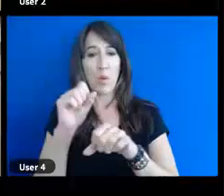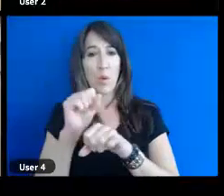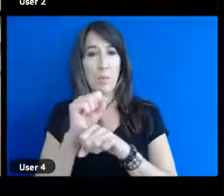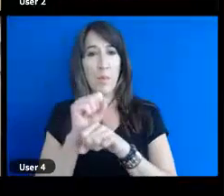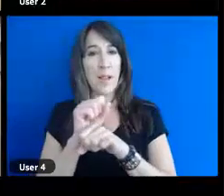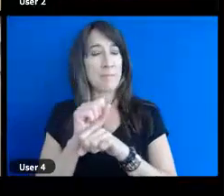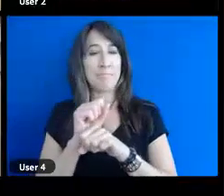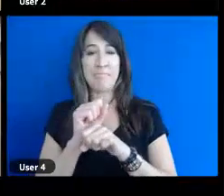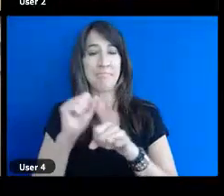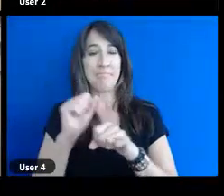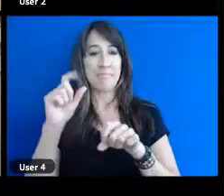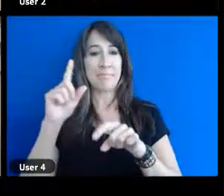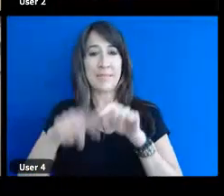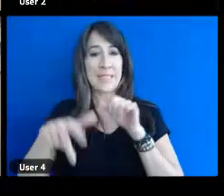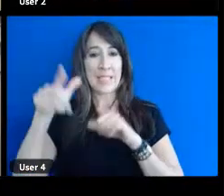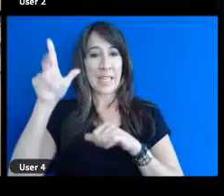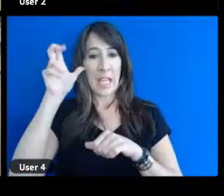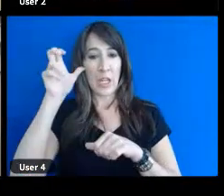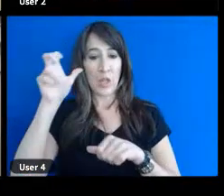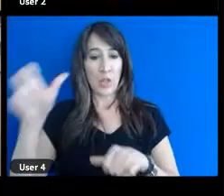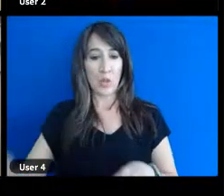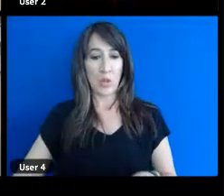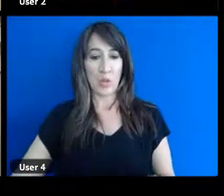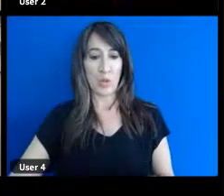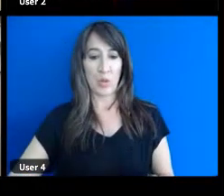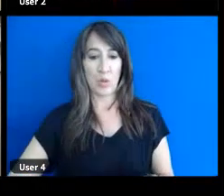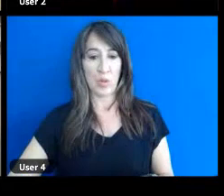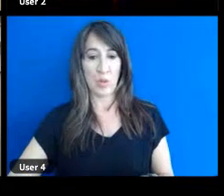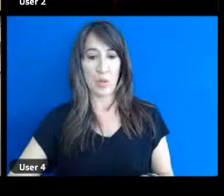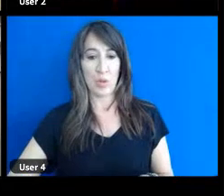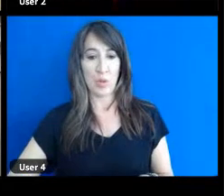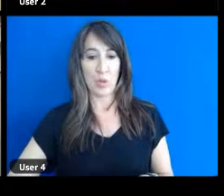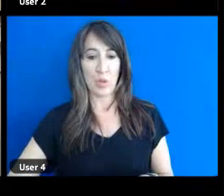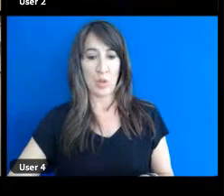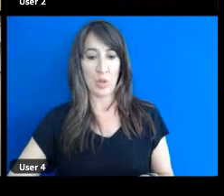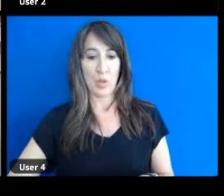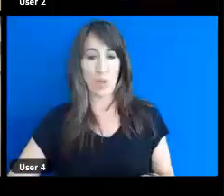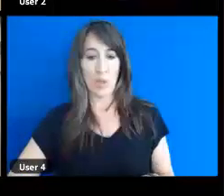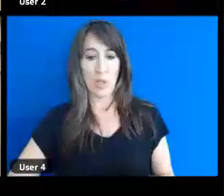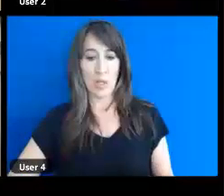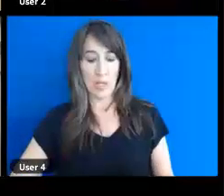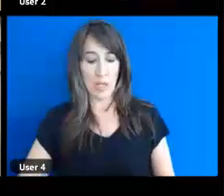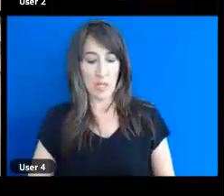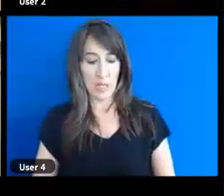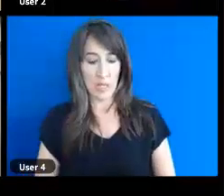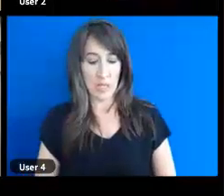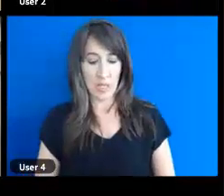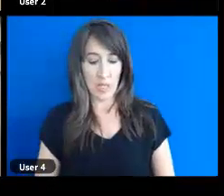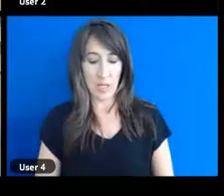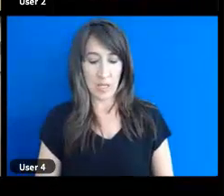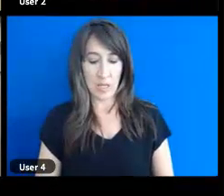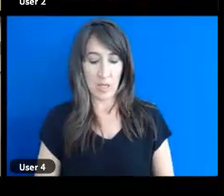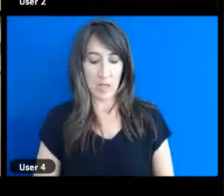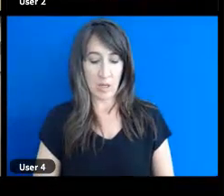more accessible and gain access to the technology and employment.